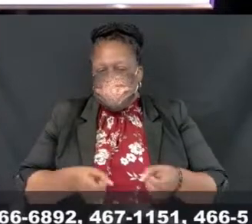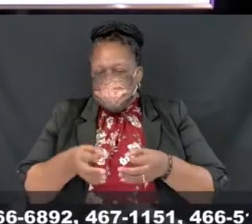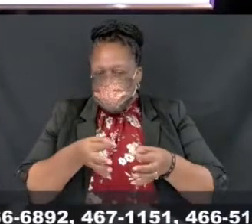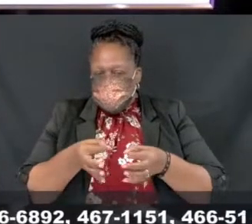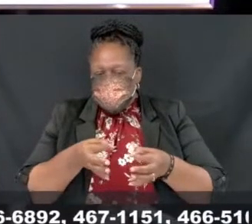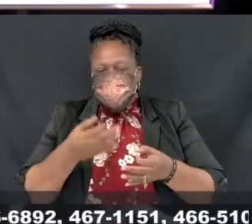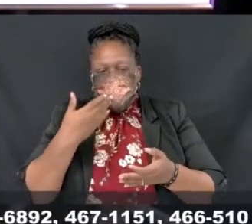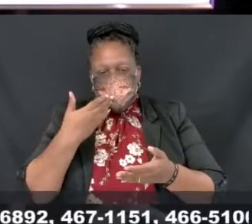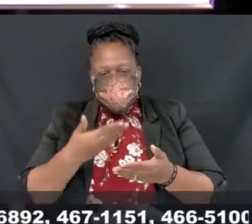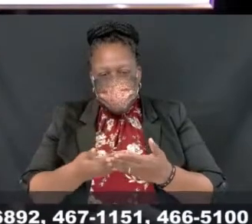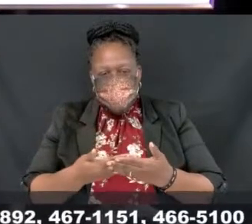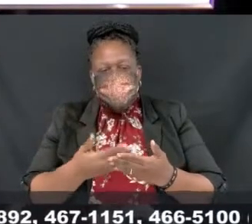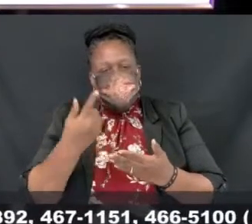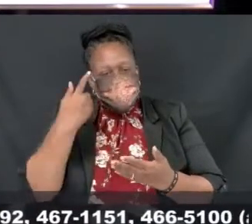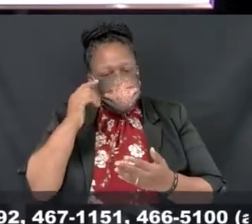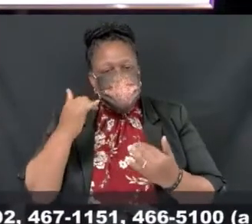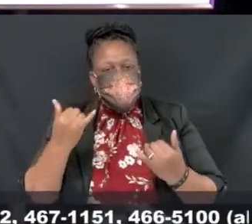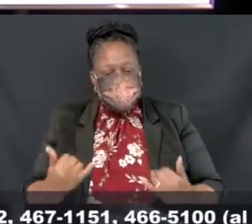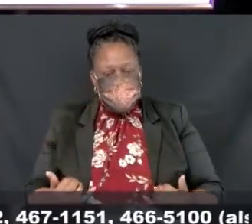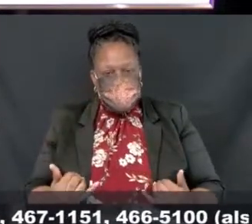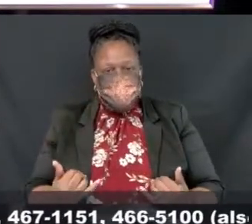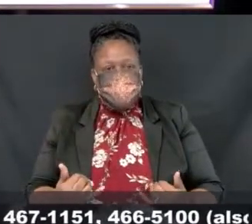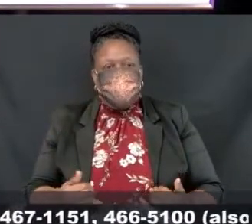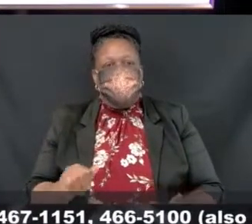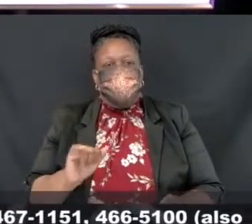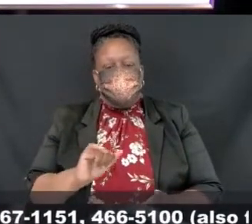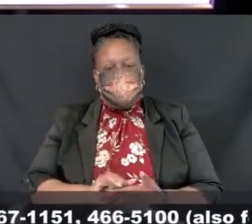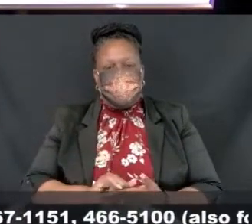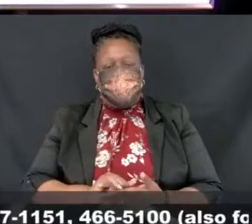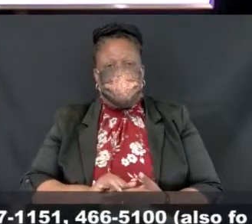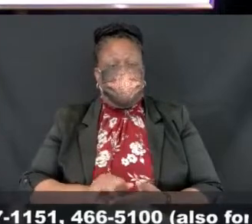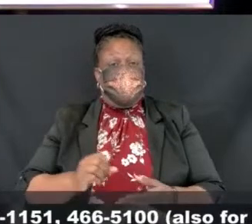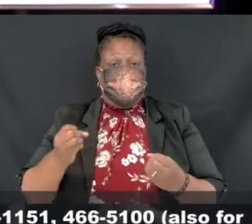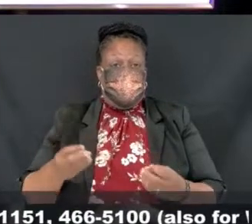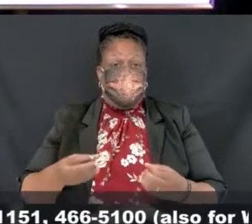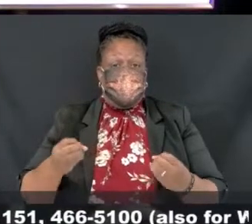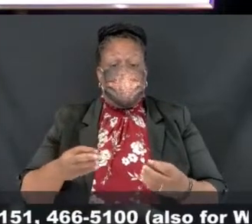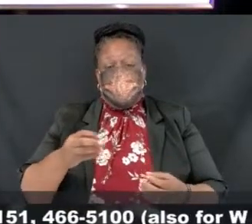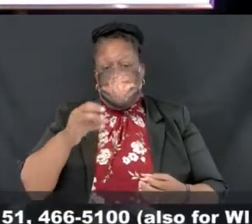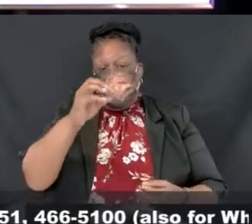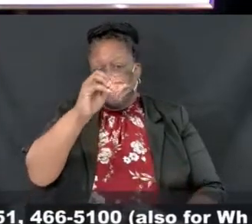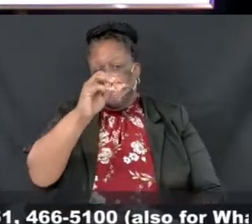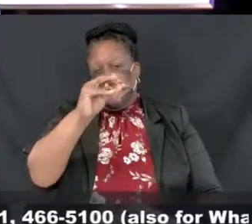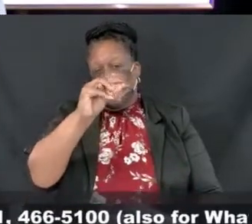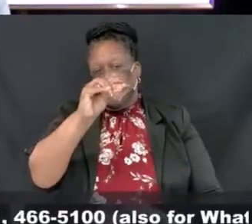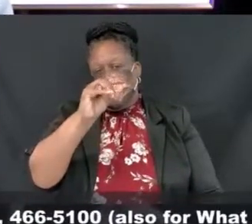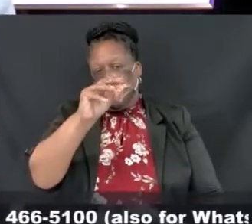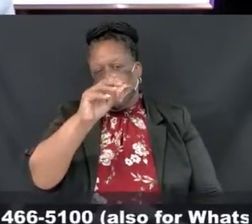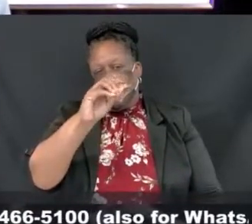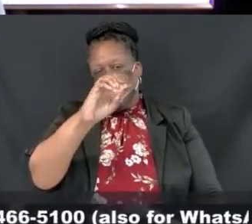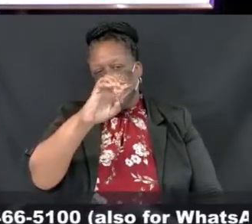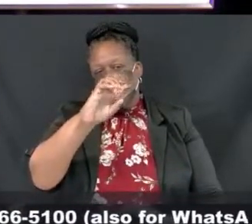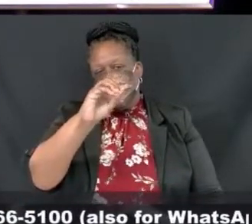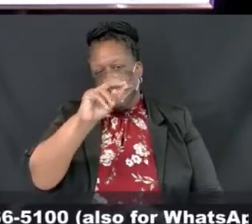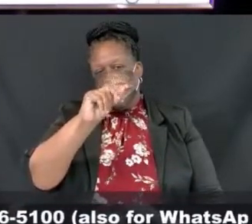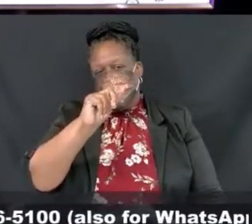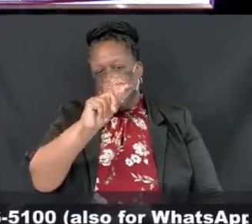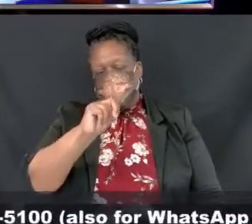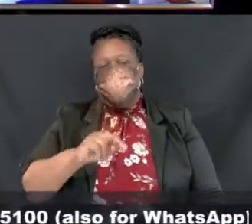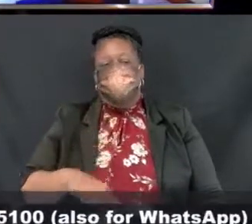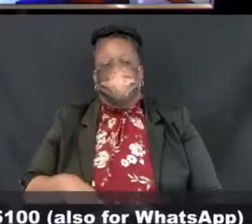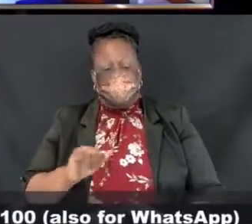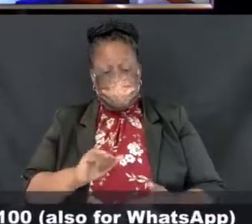very well the wave that brought the Omicron that brought